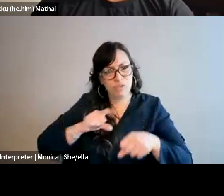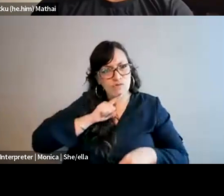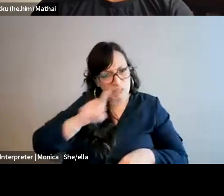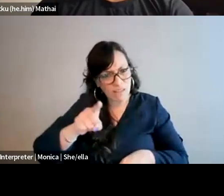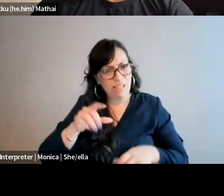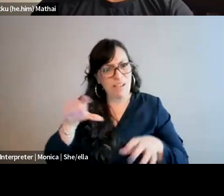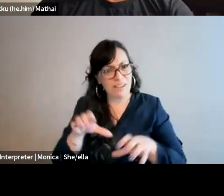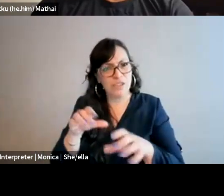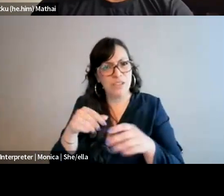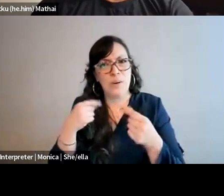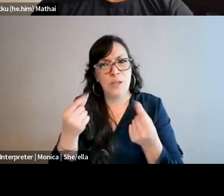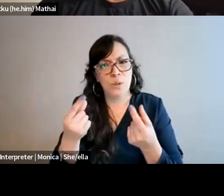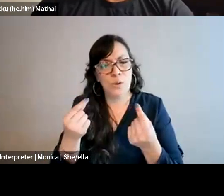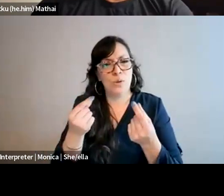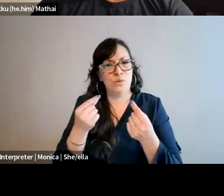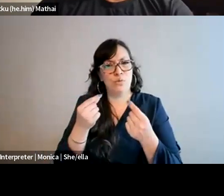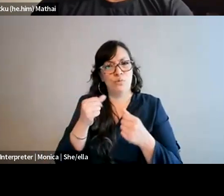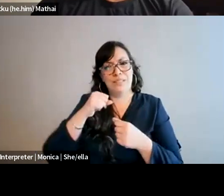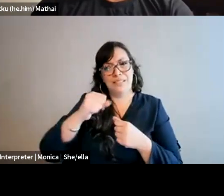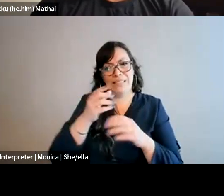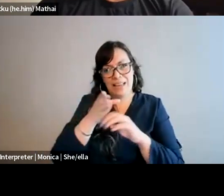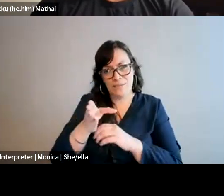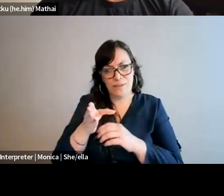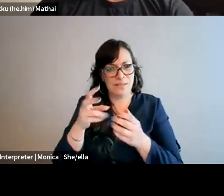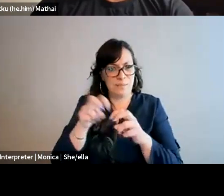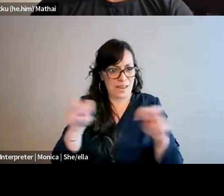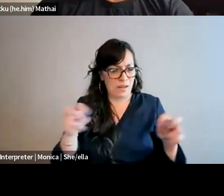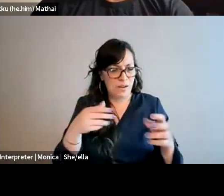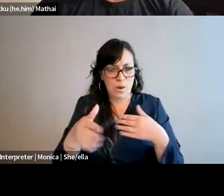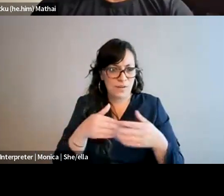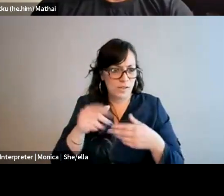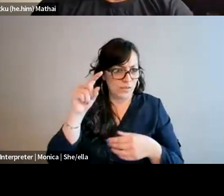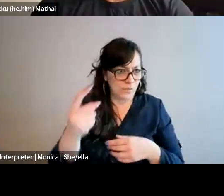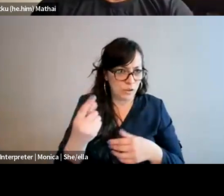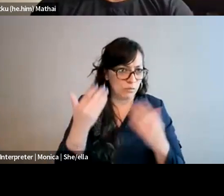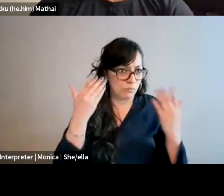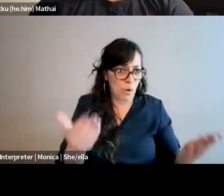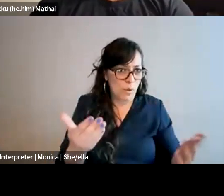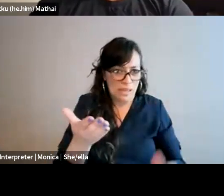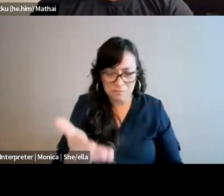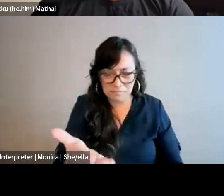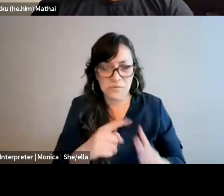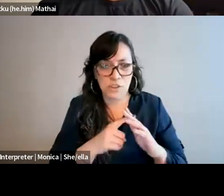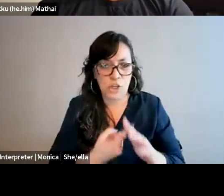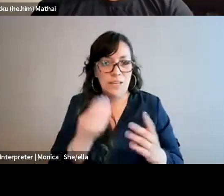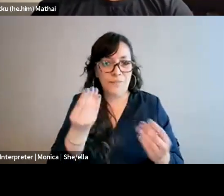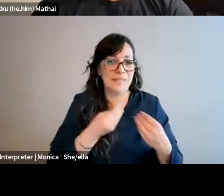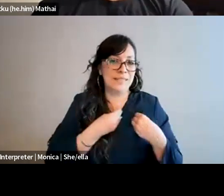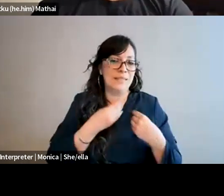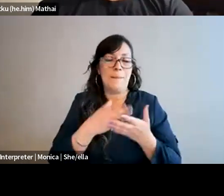resist after this panel? I'll just invite whoever is first to just unmute yourselves and just give us some